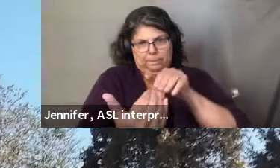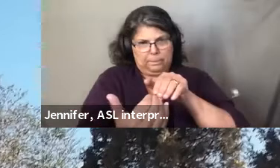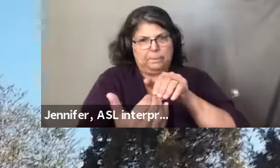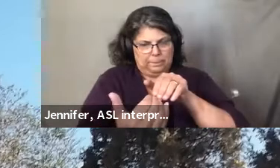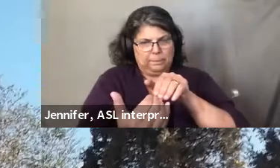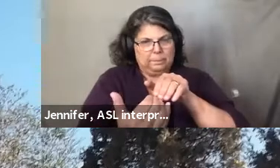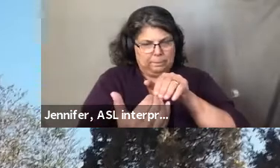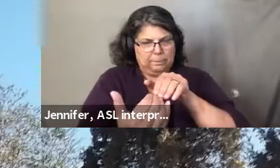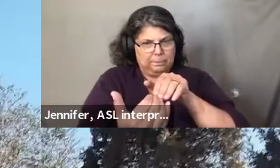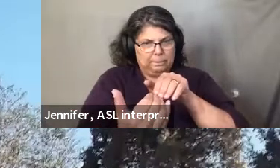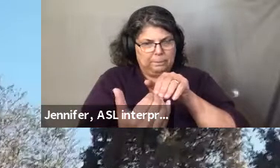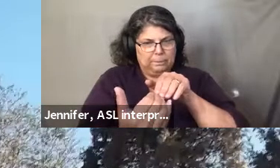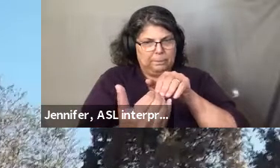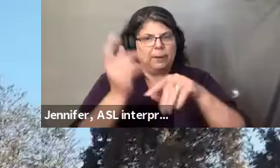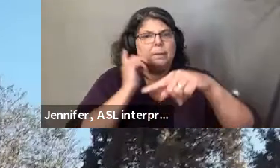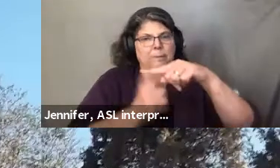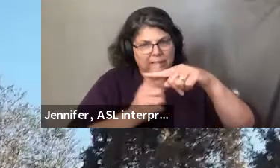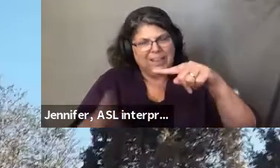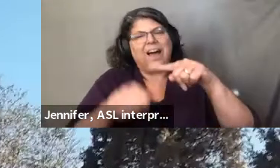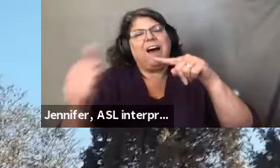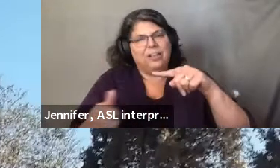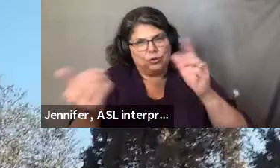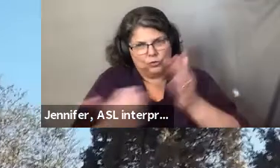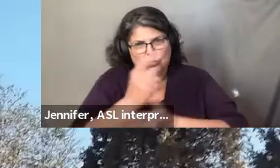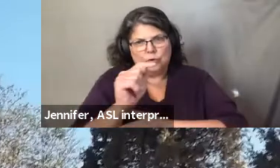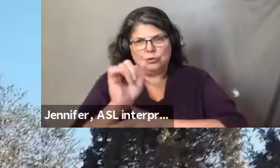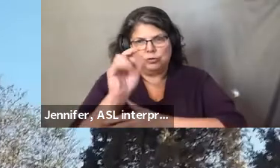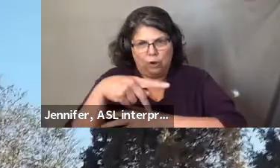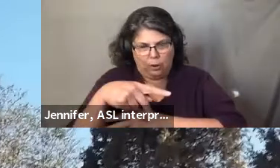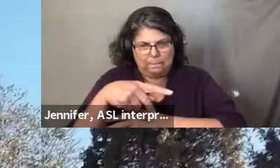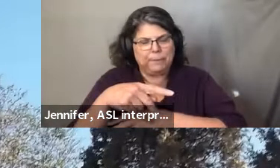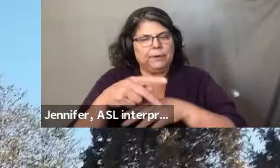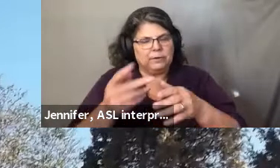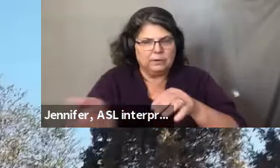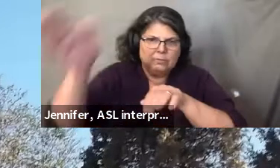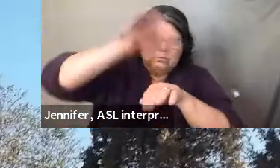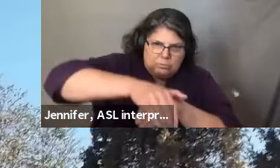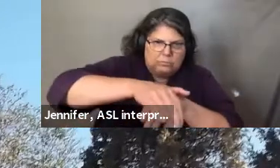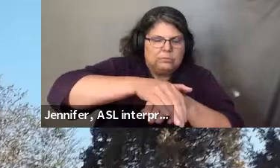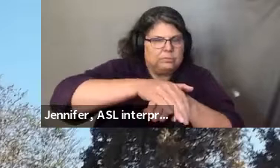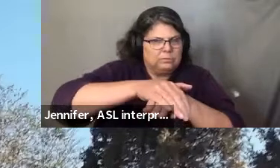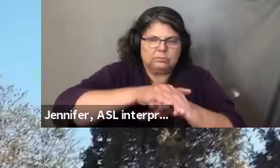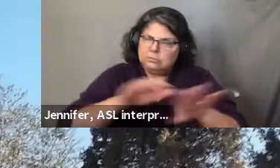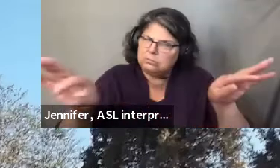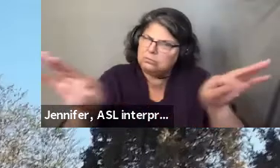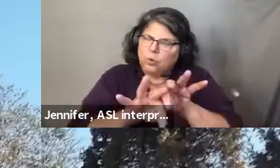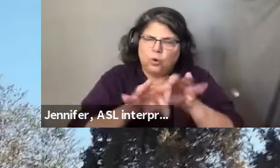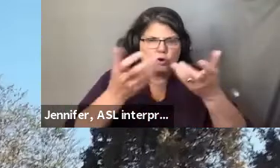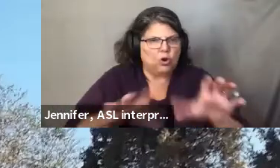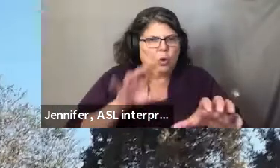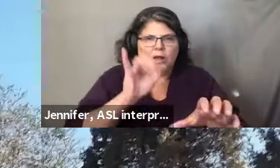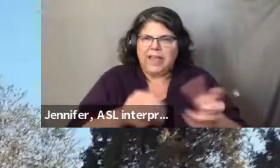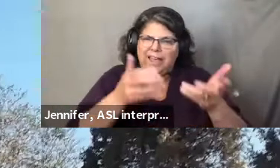on top of that, we actually put a tarp, again, to try and ensure that we don't get any of this residual